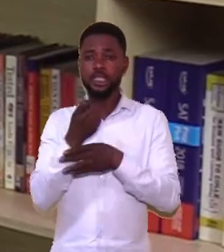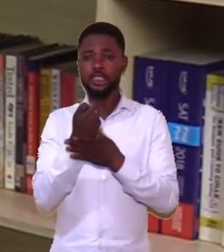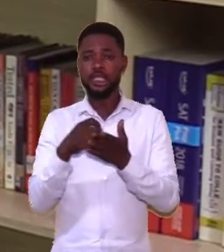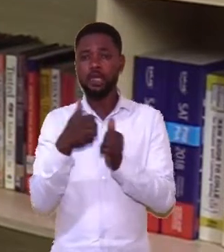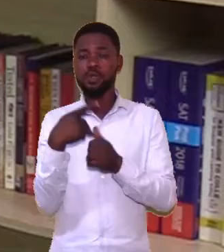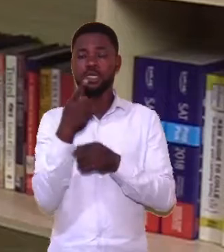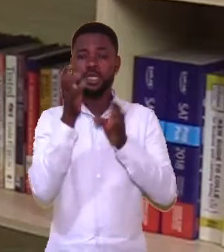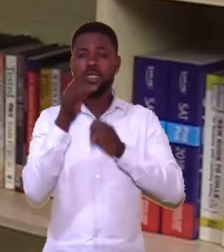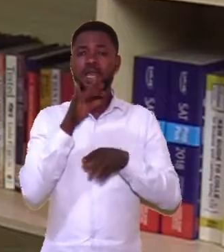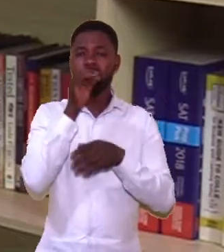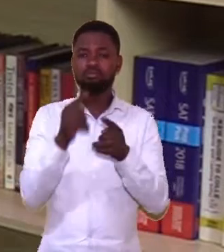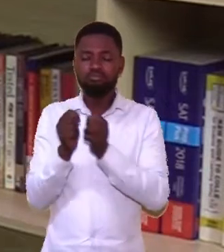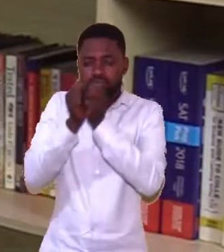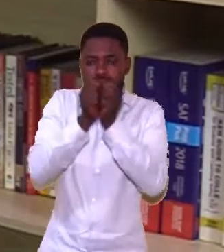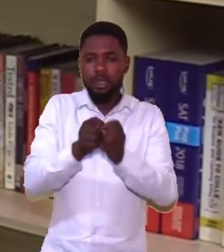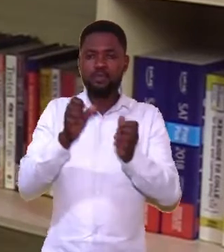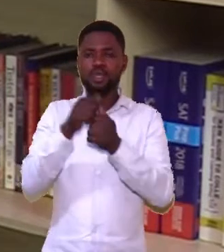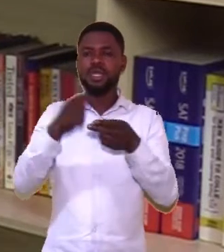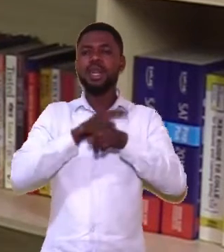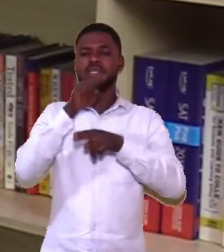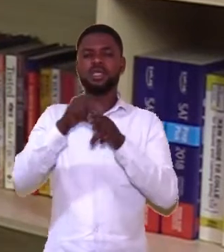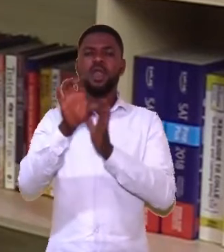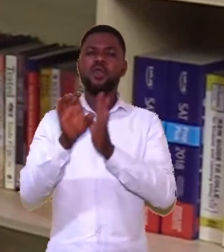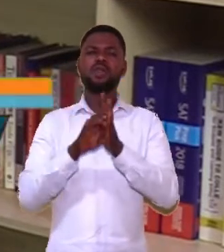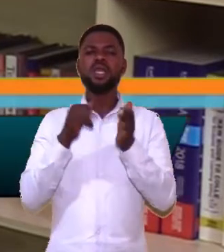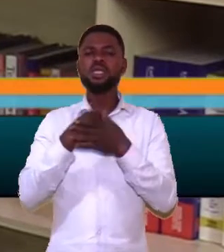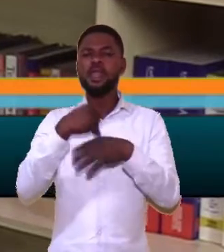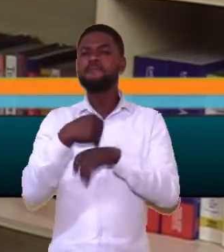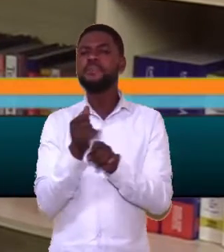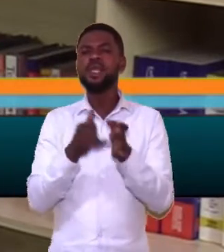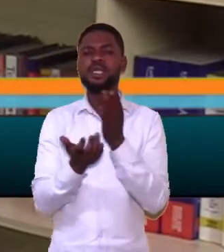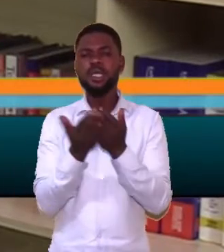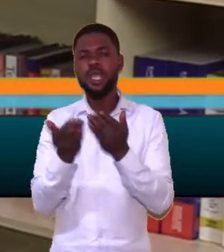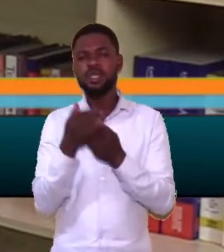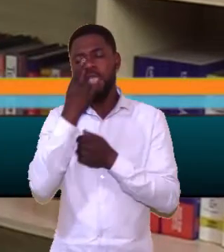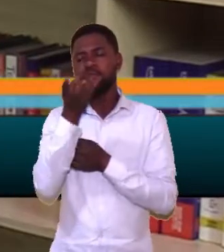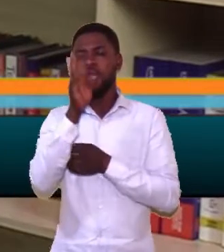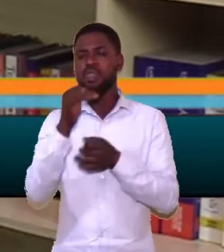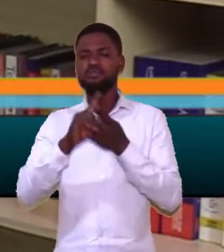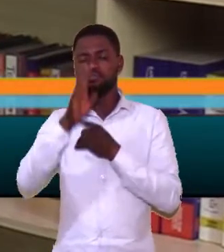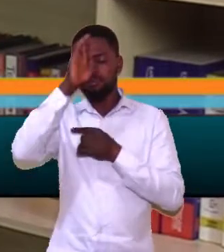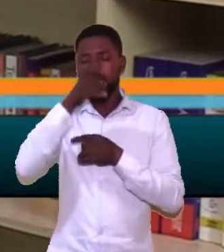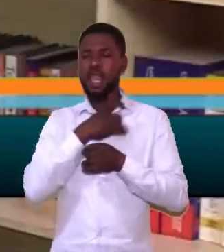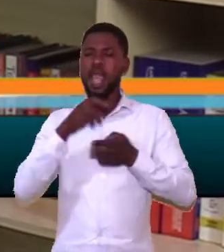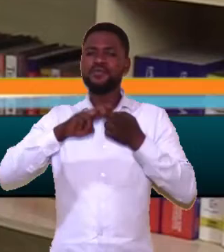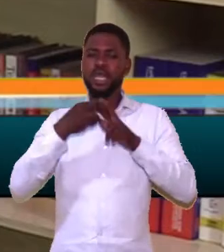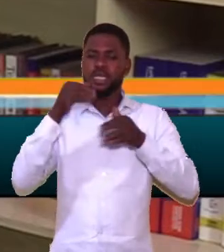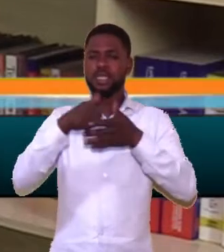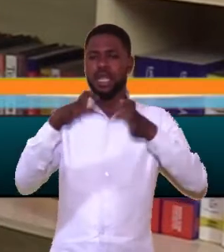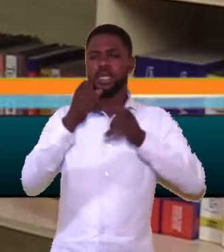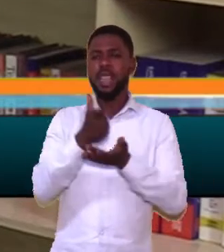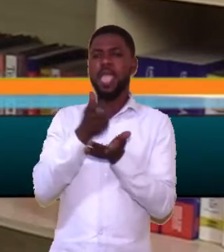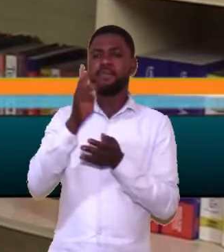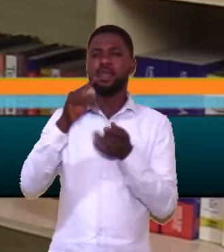the teachers is aligned to the national curriculum. Sure. So it makes it easy for them to integrate it and relate in